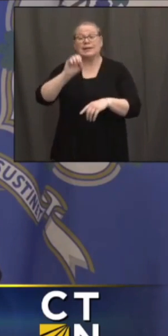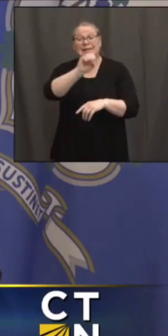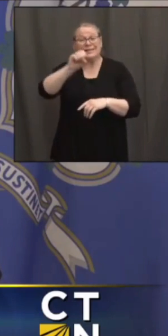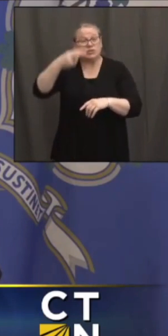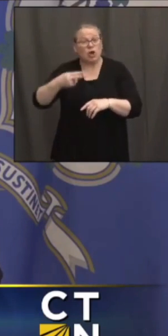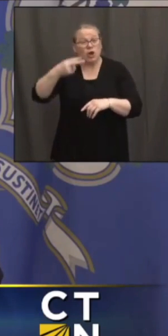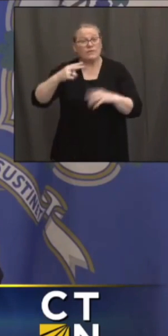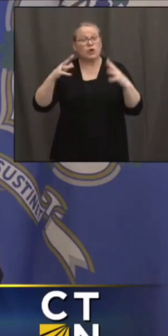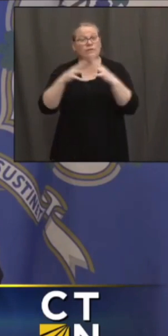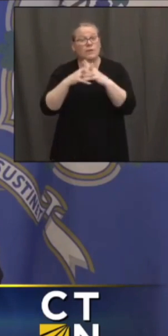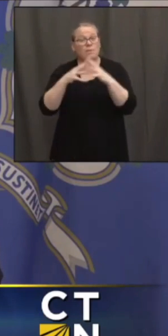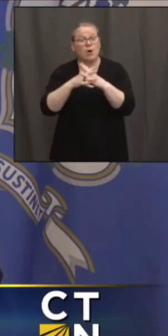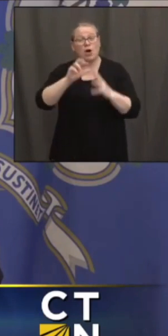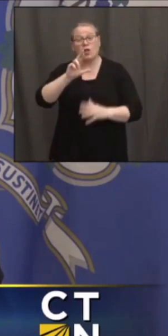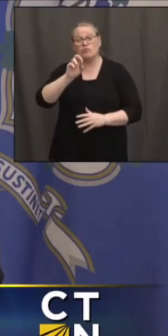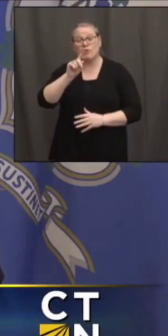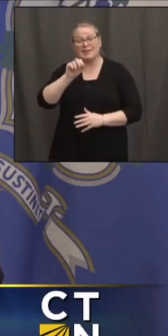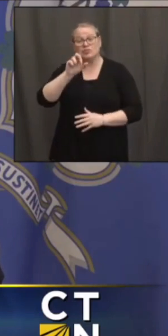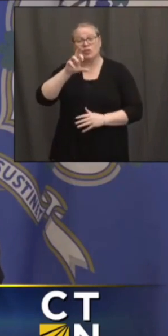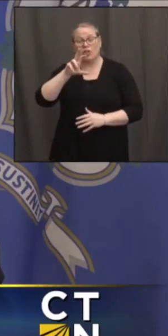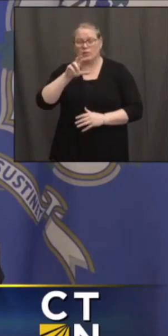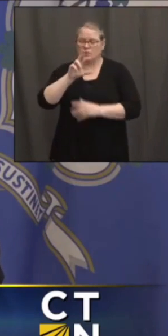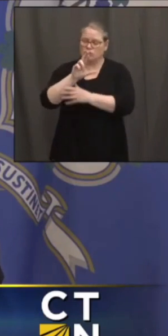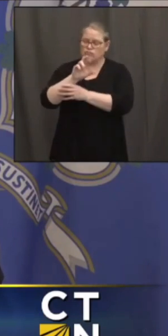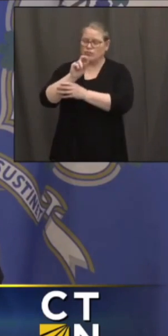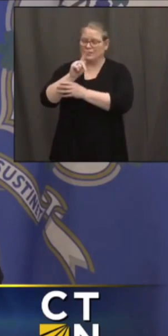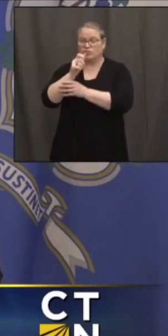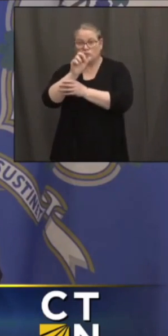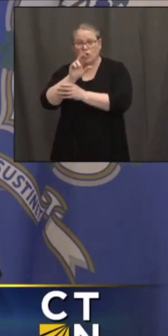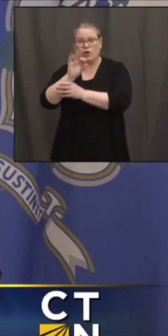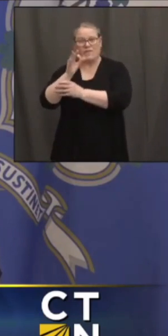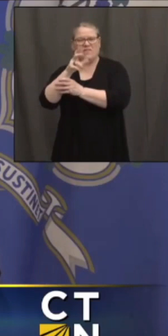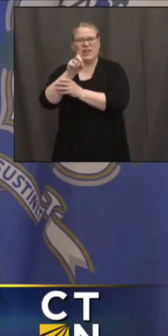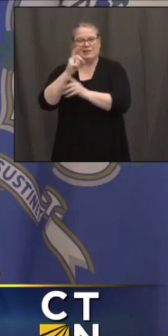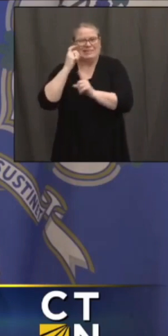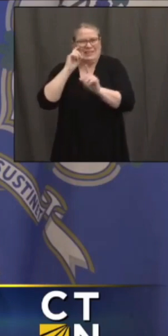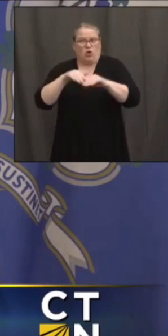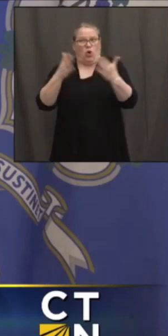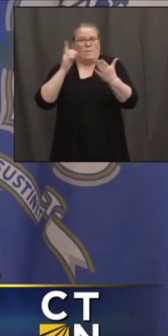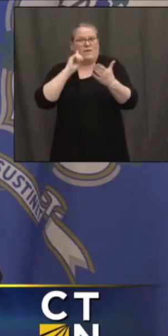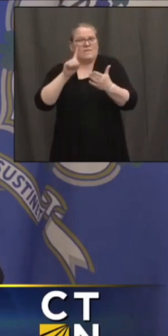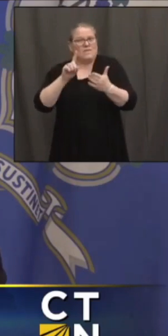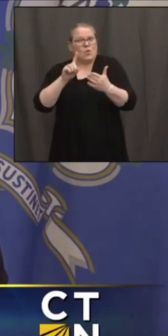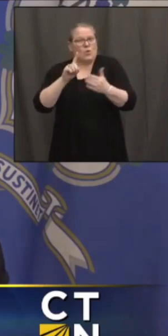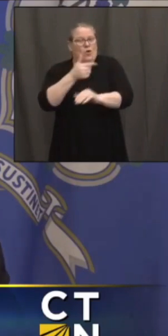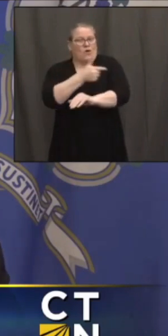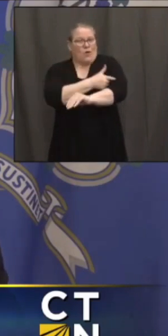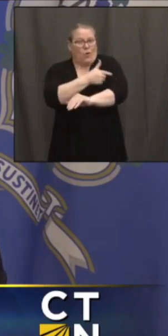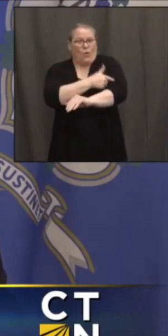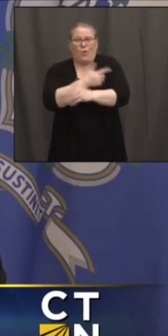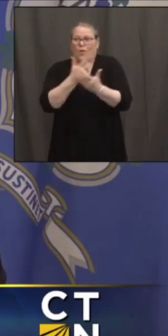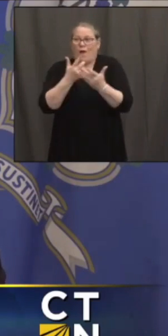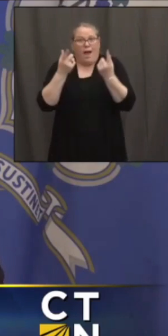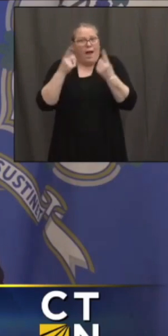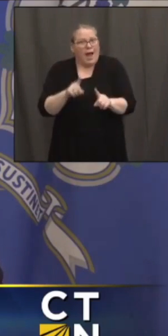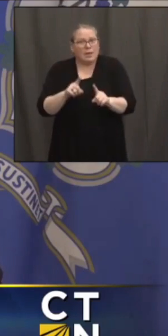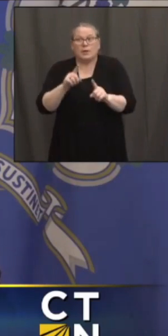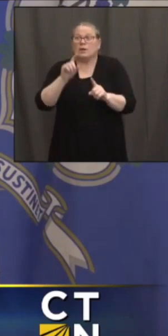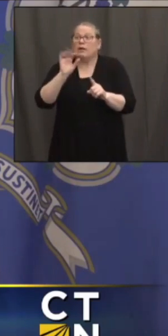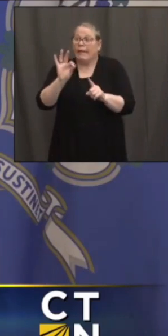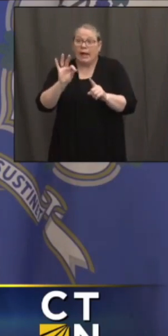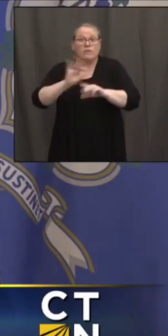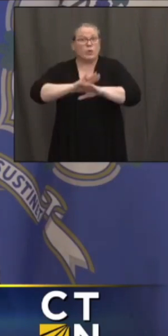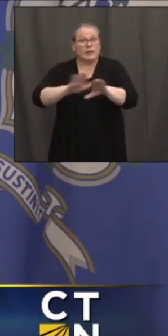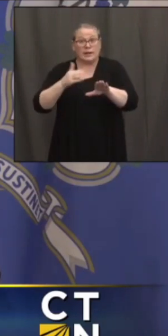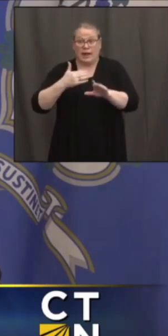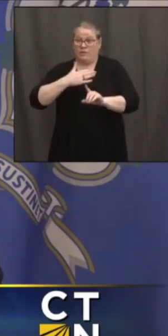vaccinations. That would have been a lot more complicated if we didn't have the executive powers necessary to get the purchasing agreements, get this in